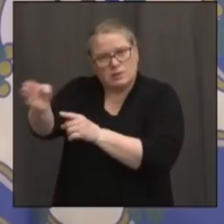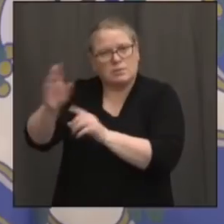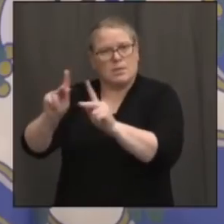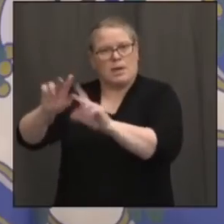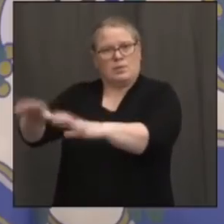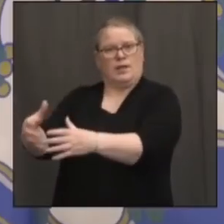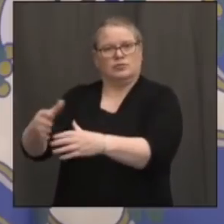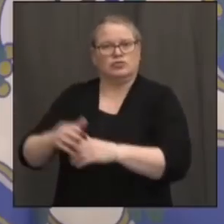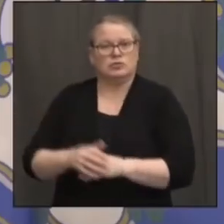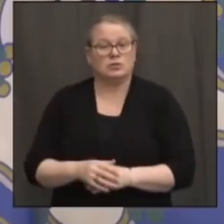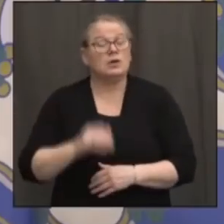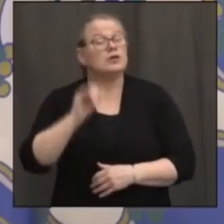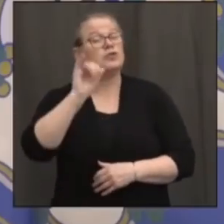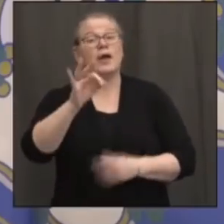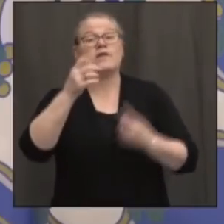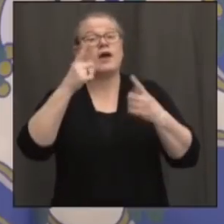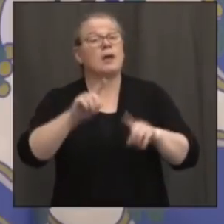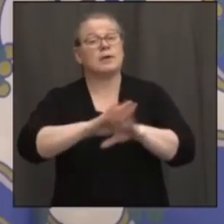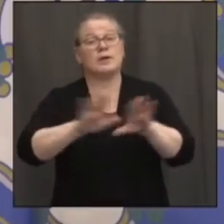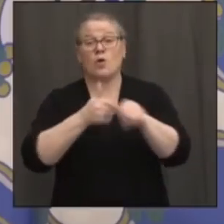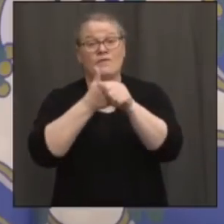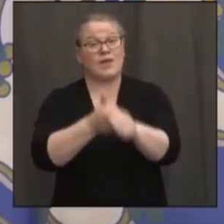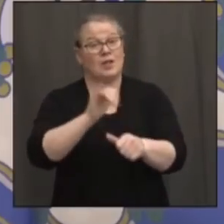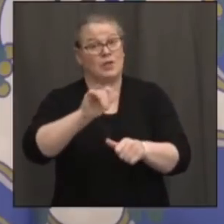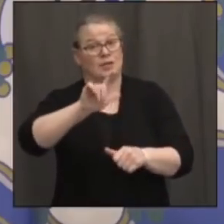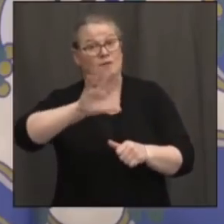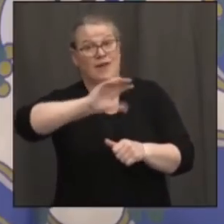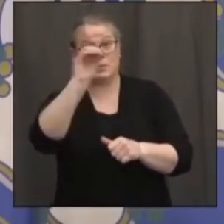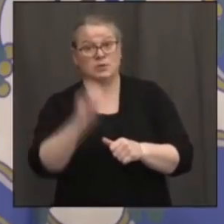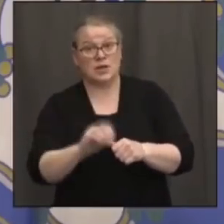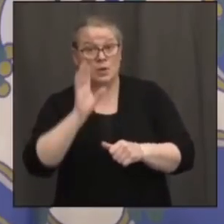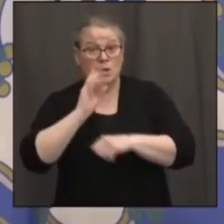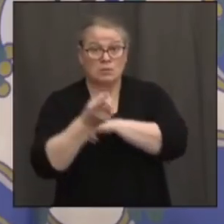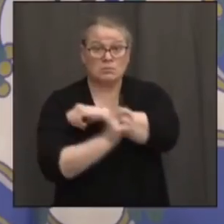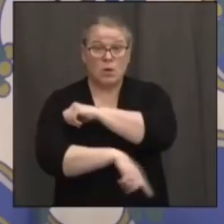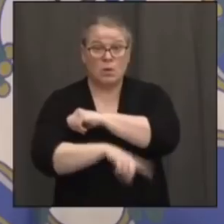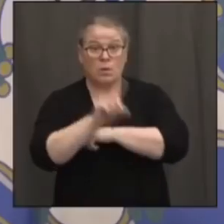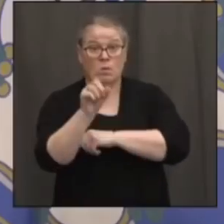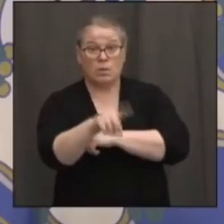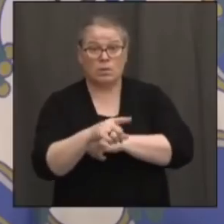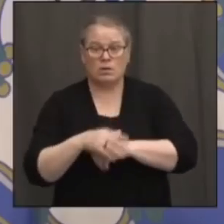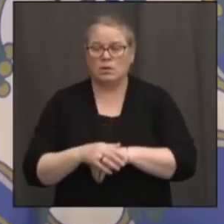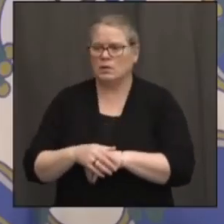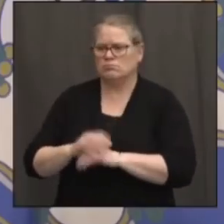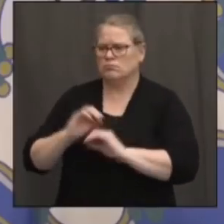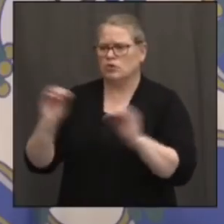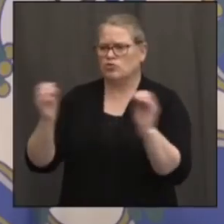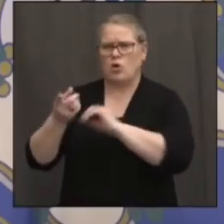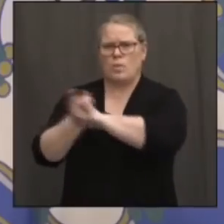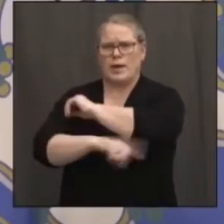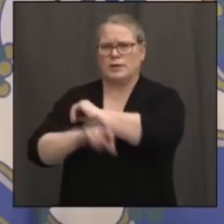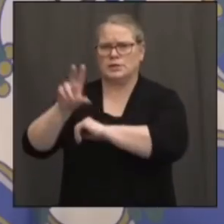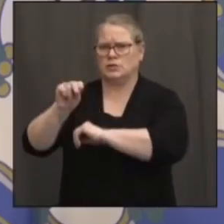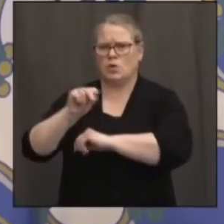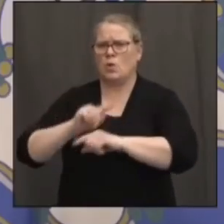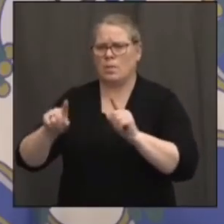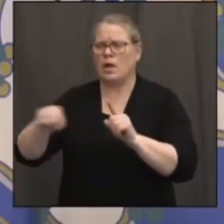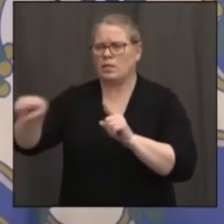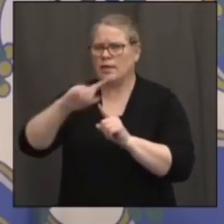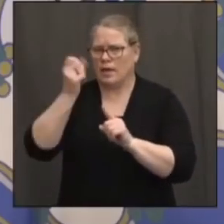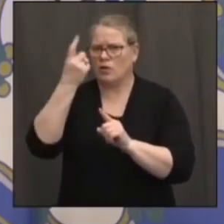met? There are no penalties, if that's what you're asking, but I think they know where we stand on the